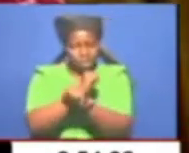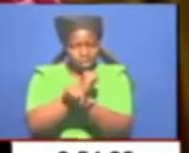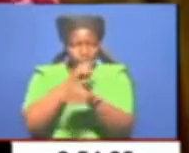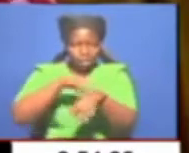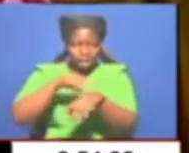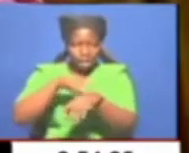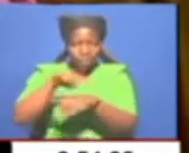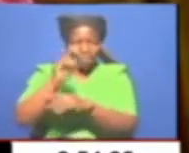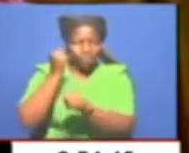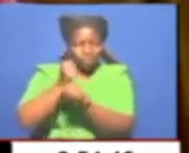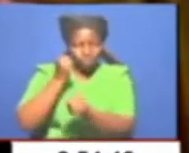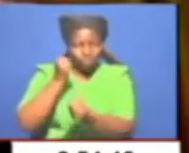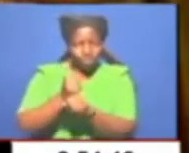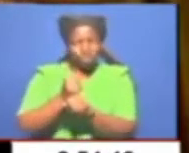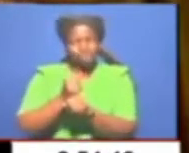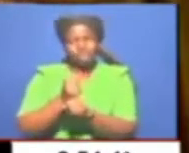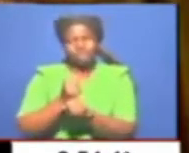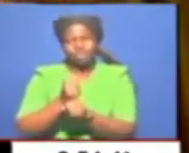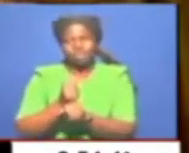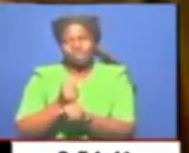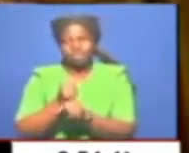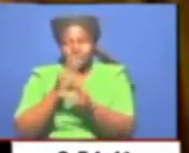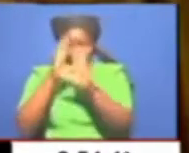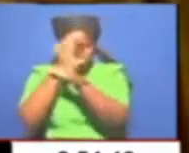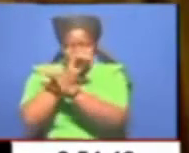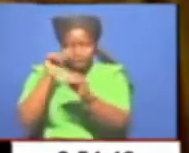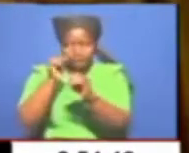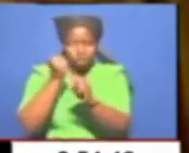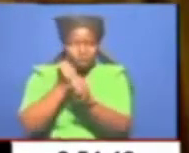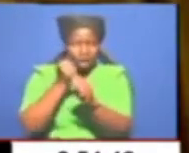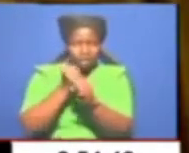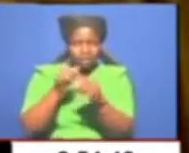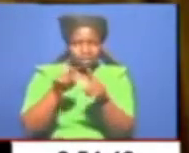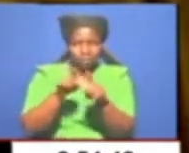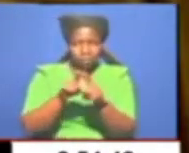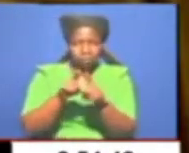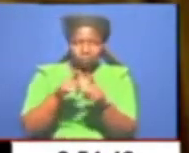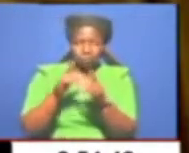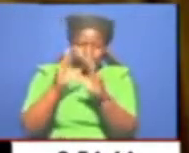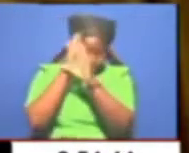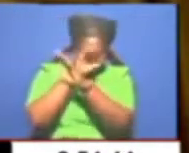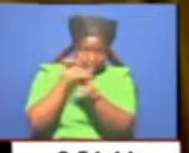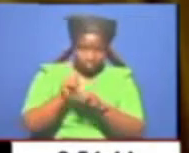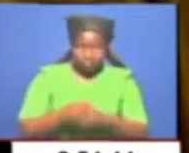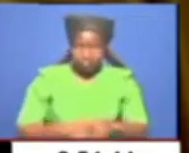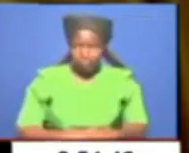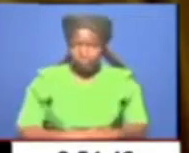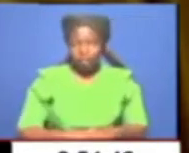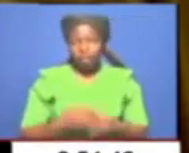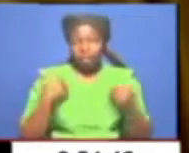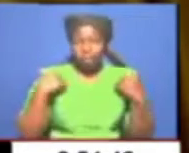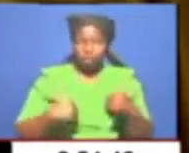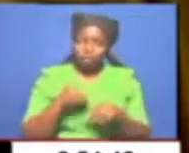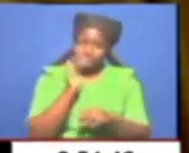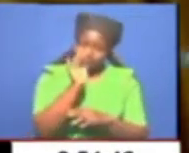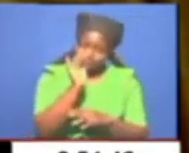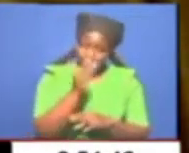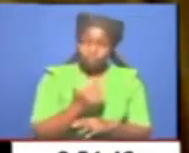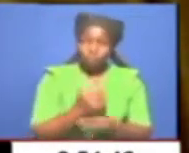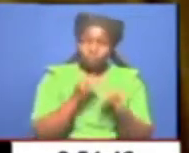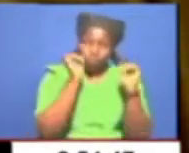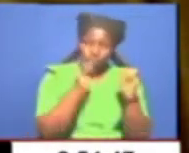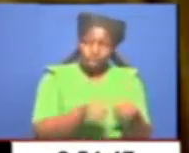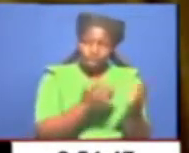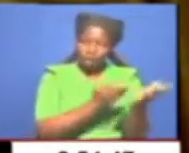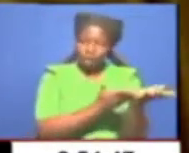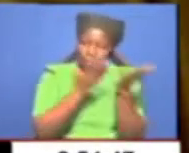the functions of office as president. So I asked for clarification. You can bring a suit against the president